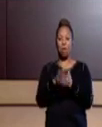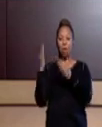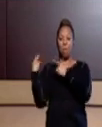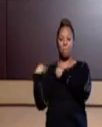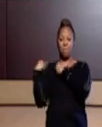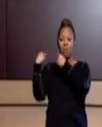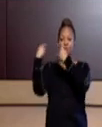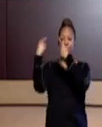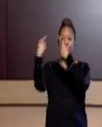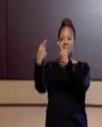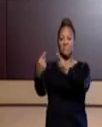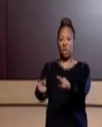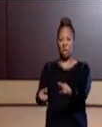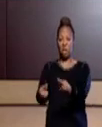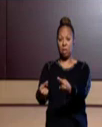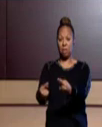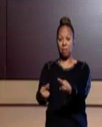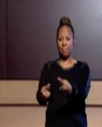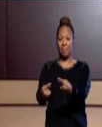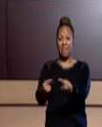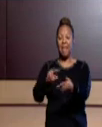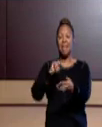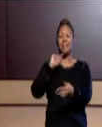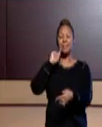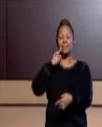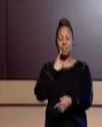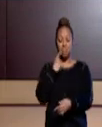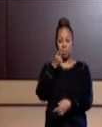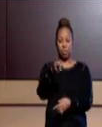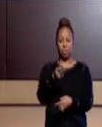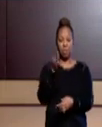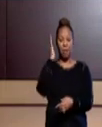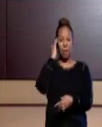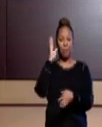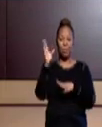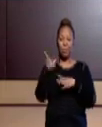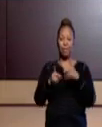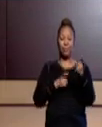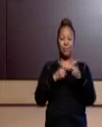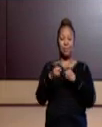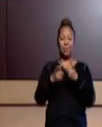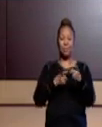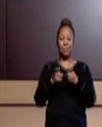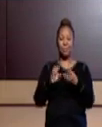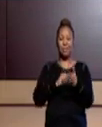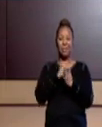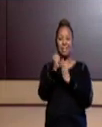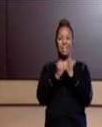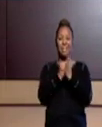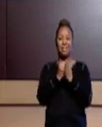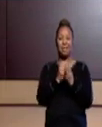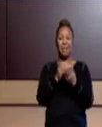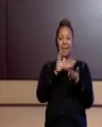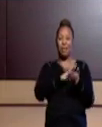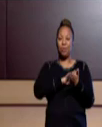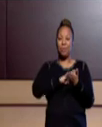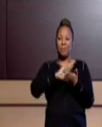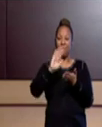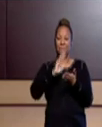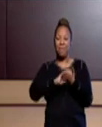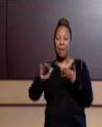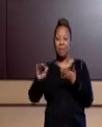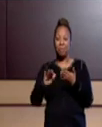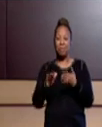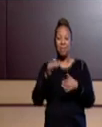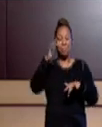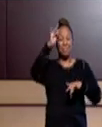bring you this far to let you down. I know that you're going through a season and some of you all are laid off. I know that some of you all don't feel good.